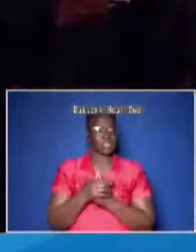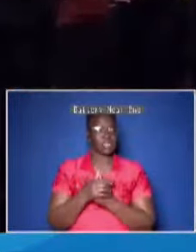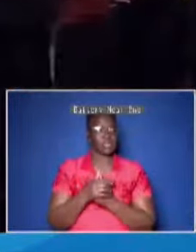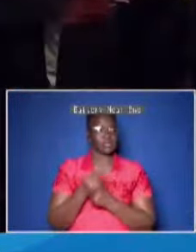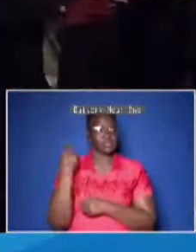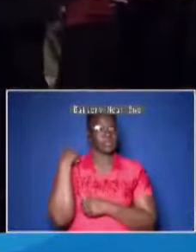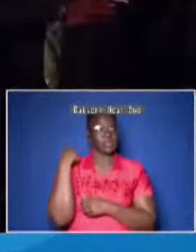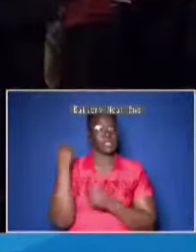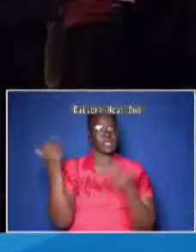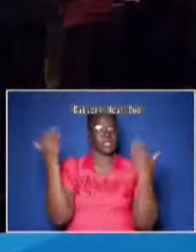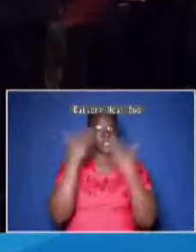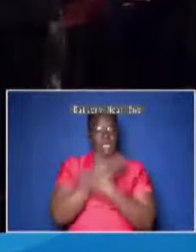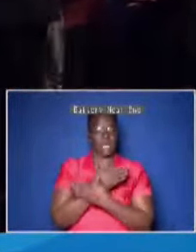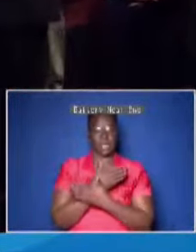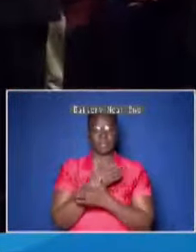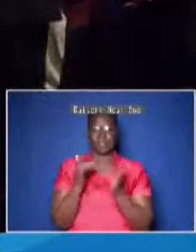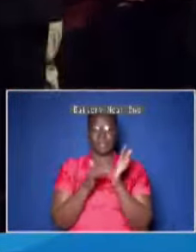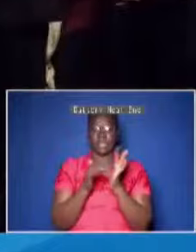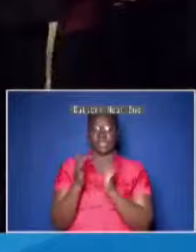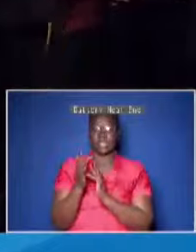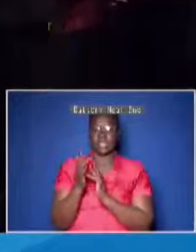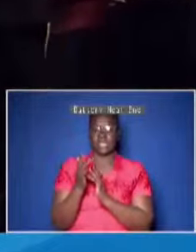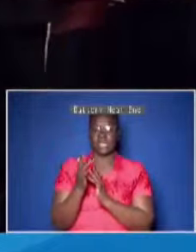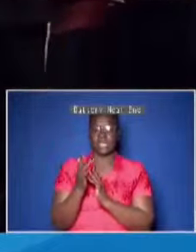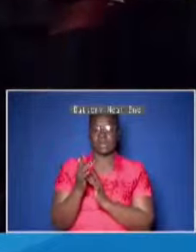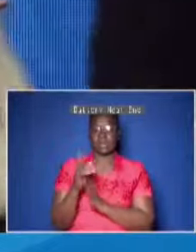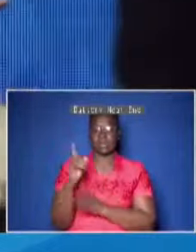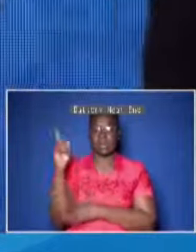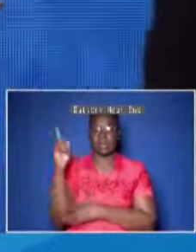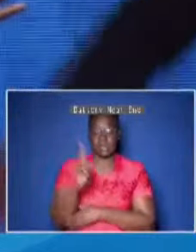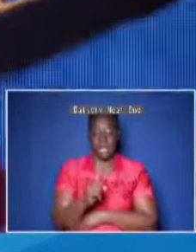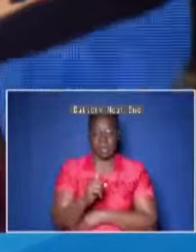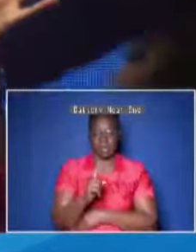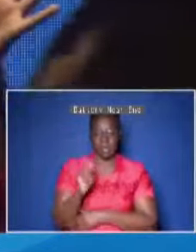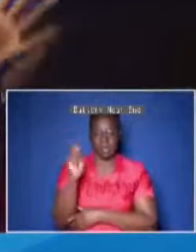want Jesus image to come to Kenya